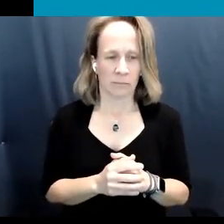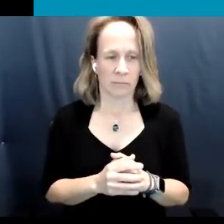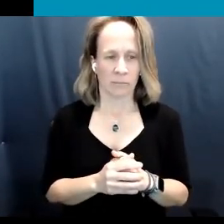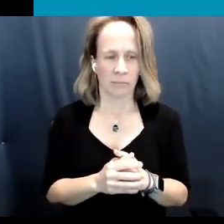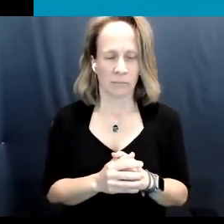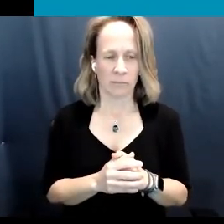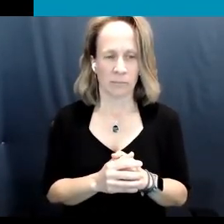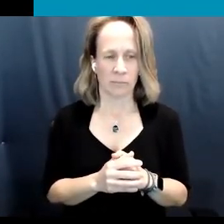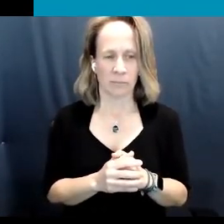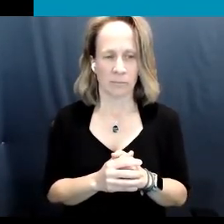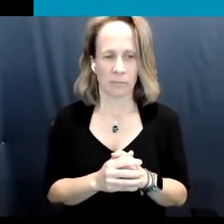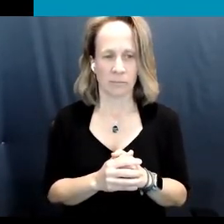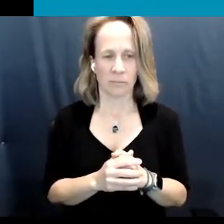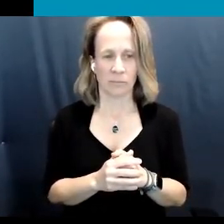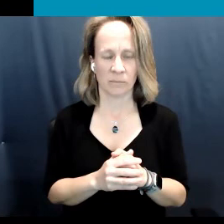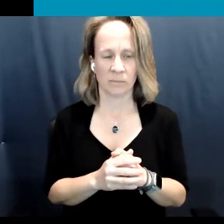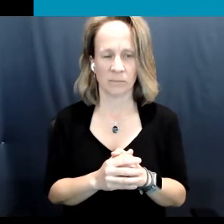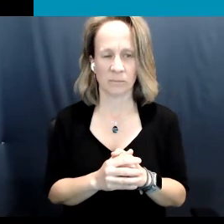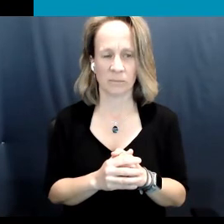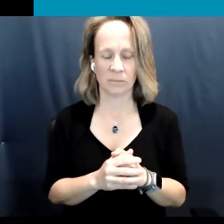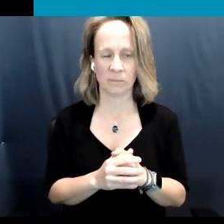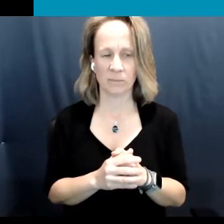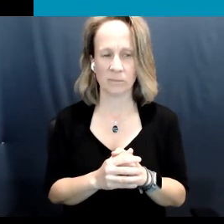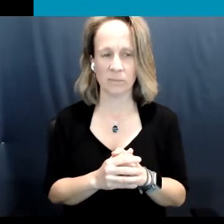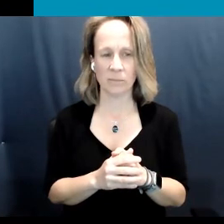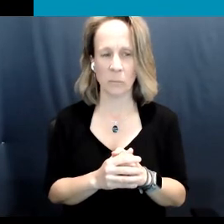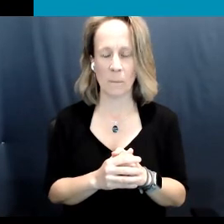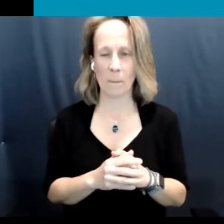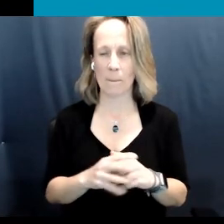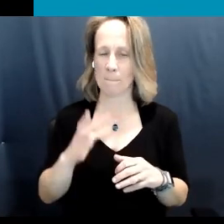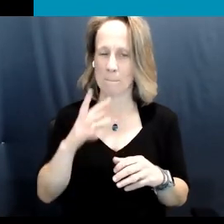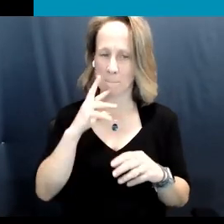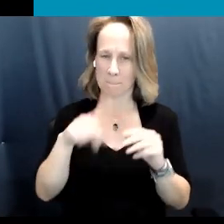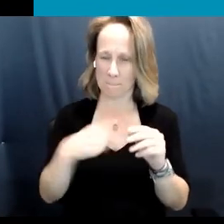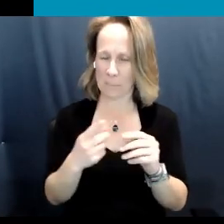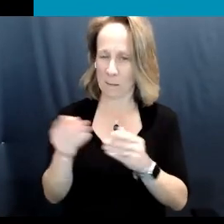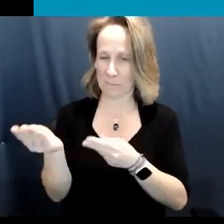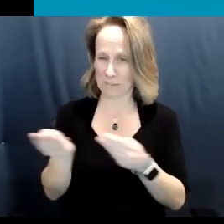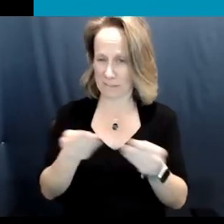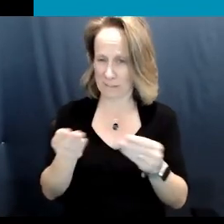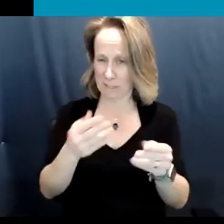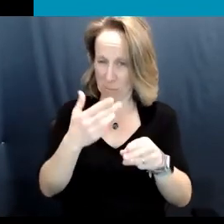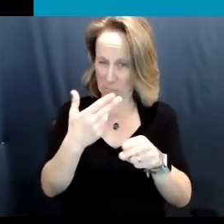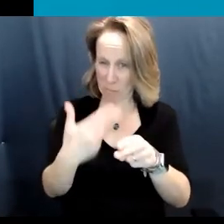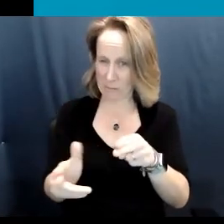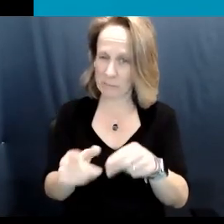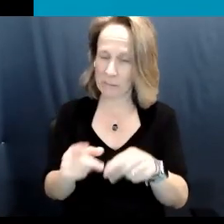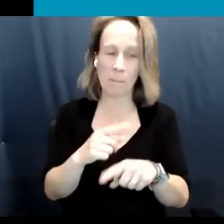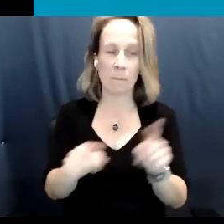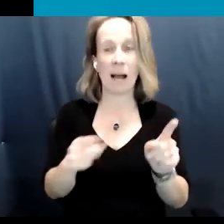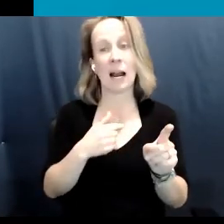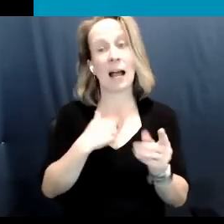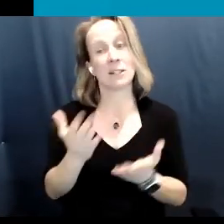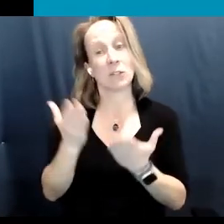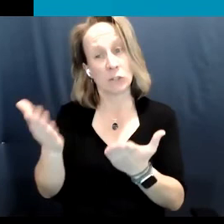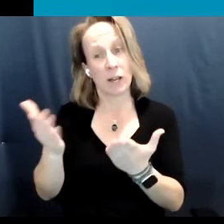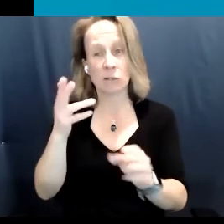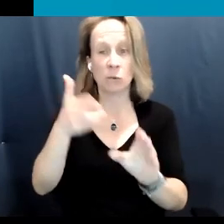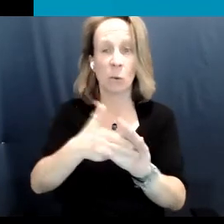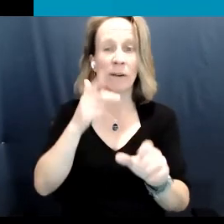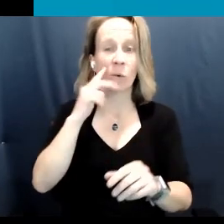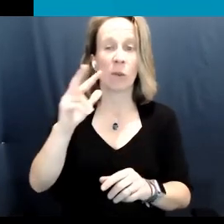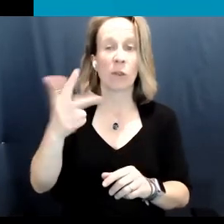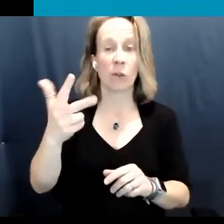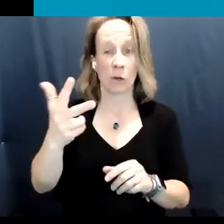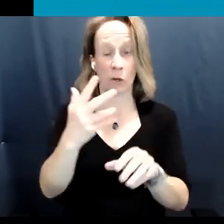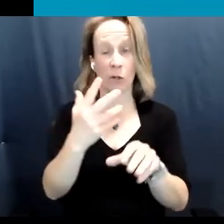So we're going to dive into facilitation briefly here, but really I would suggest that you join us for the third webinar because that's when we're really going to get